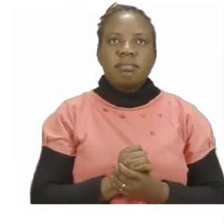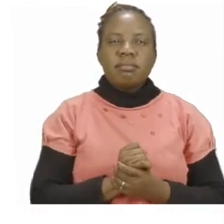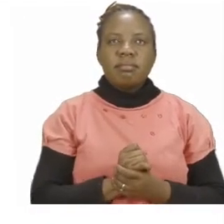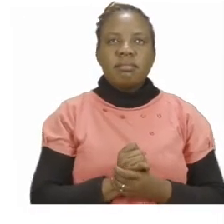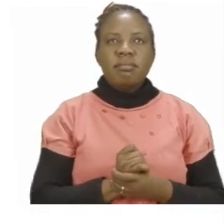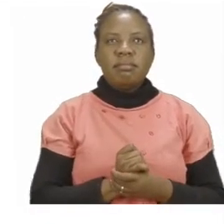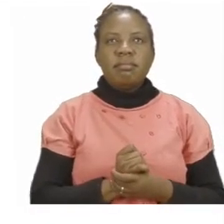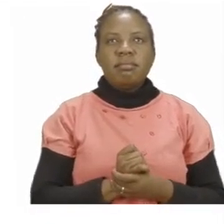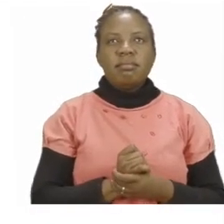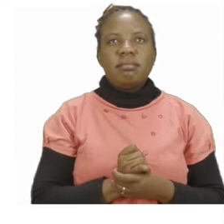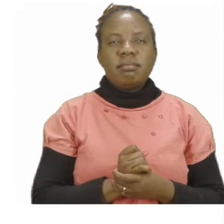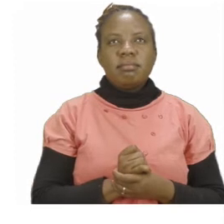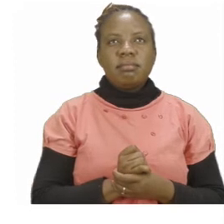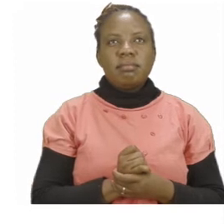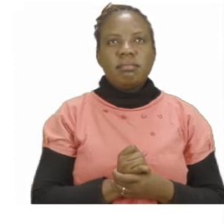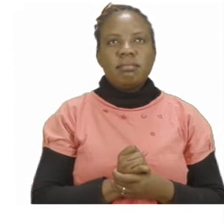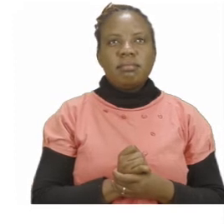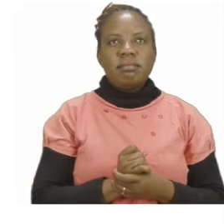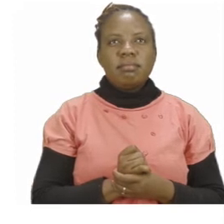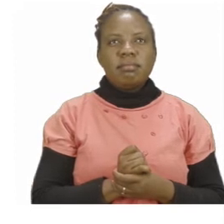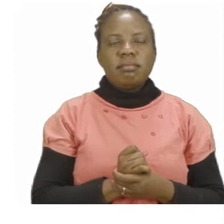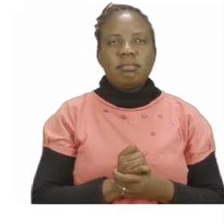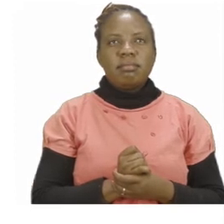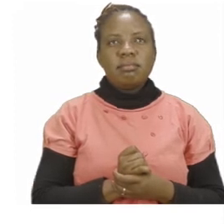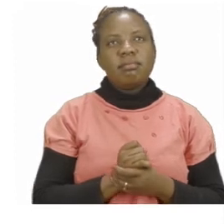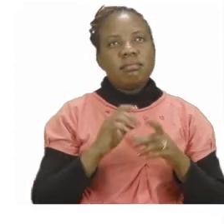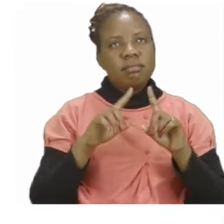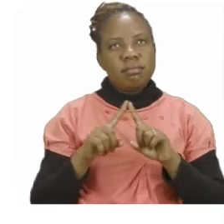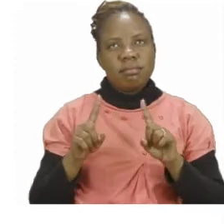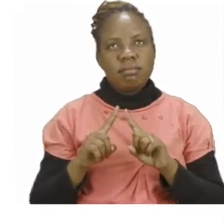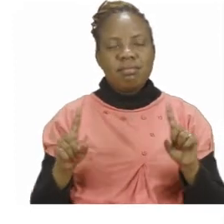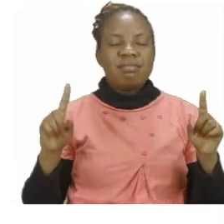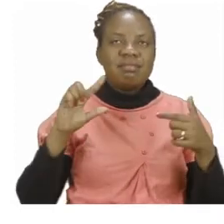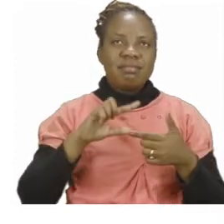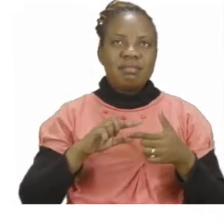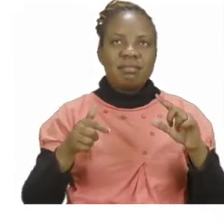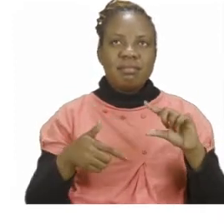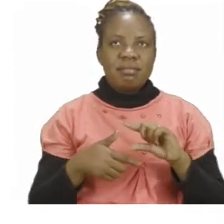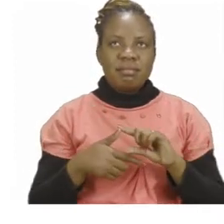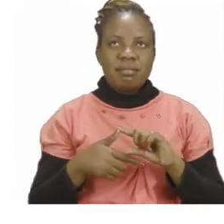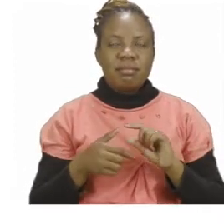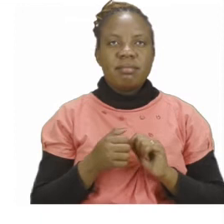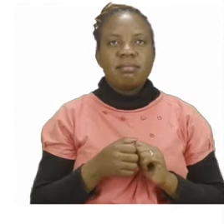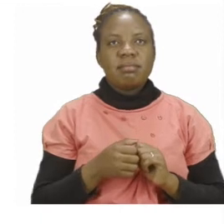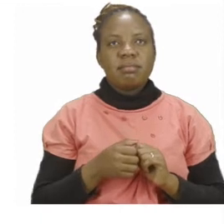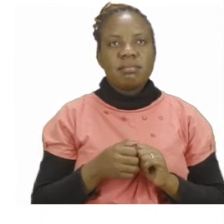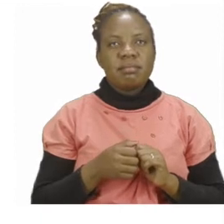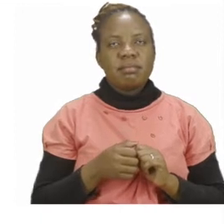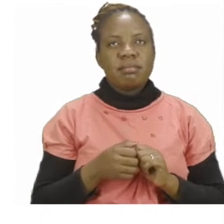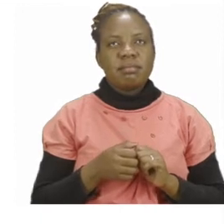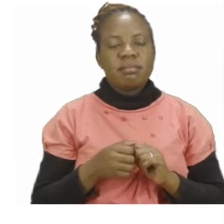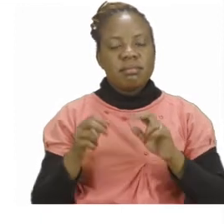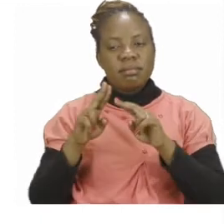Now here we are going to do some geometry. It says we have to use the